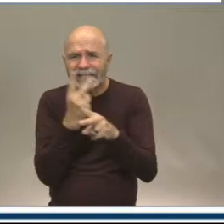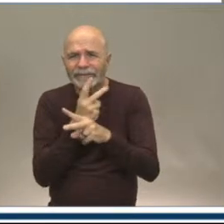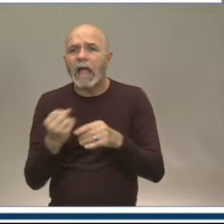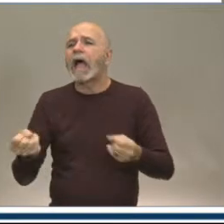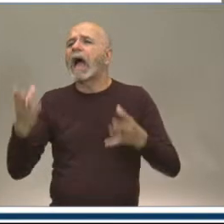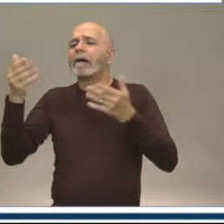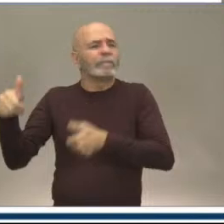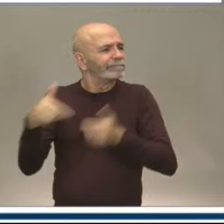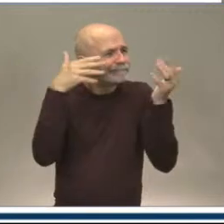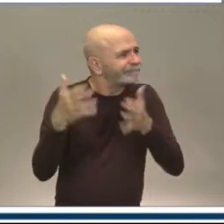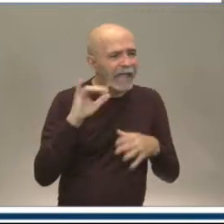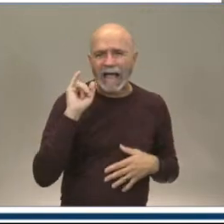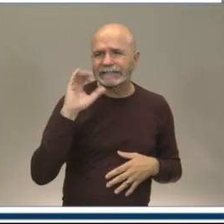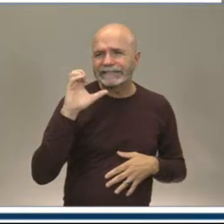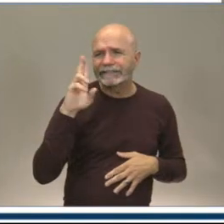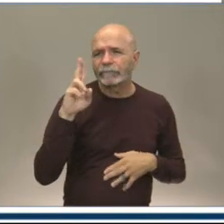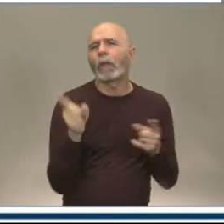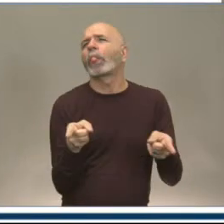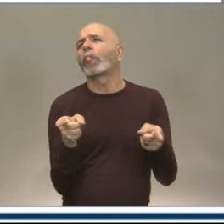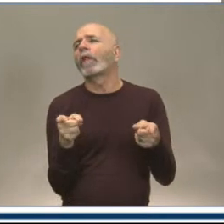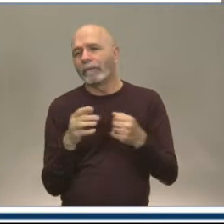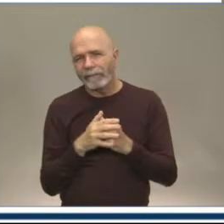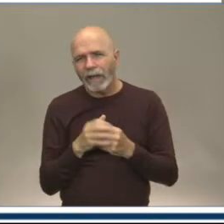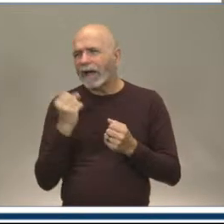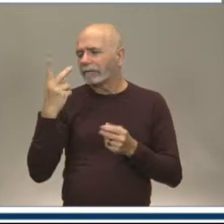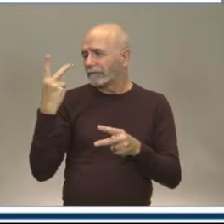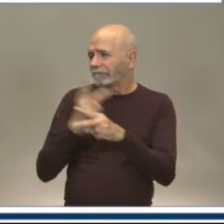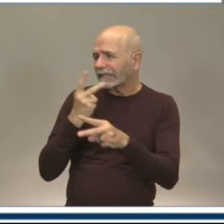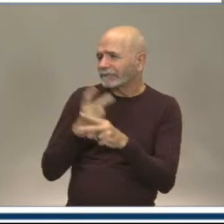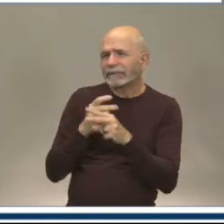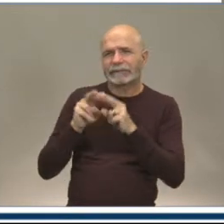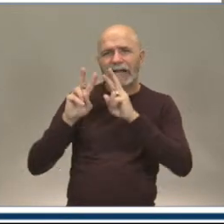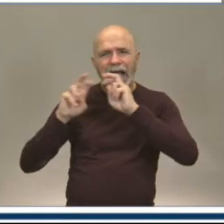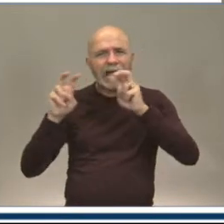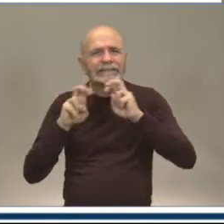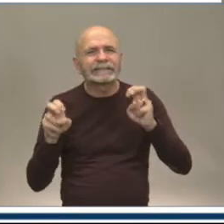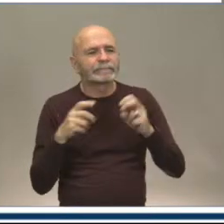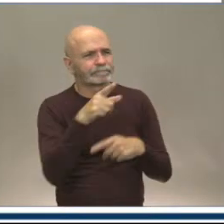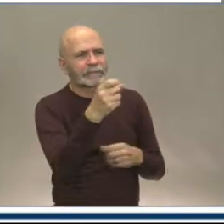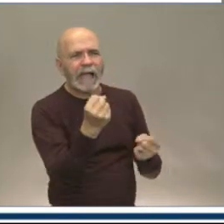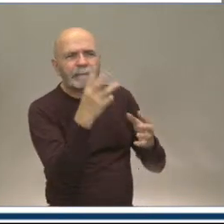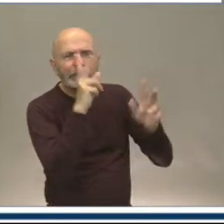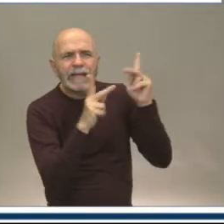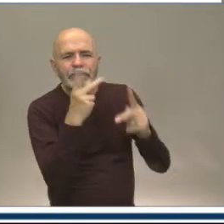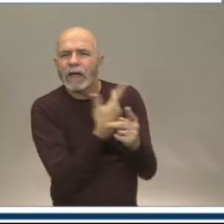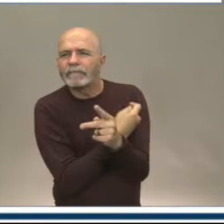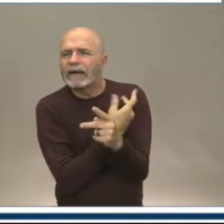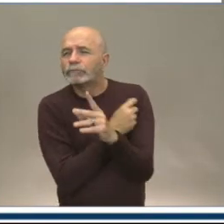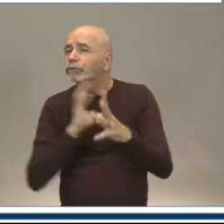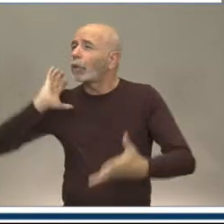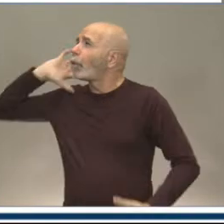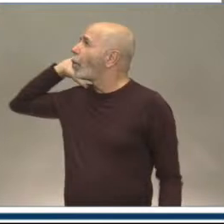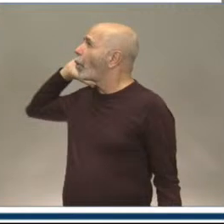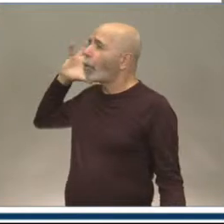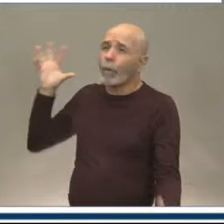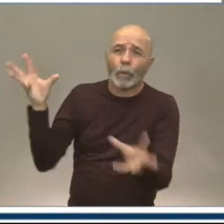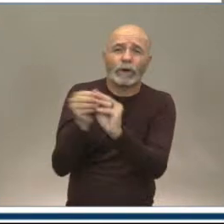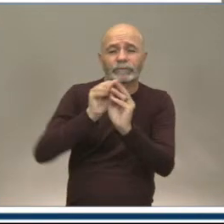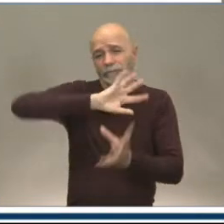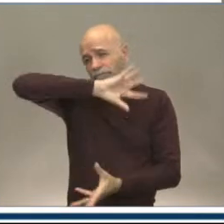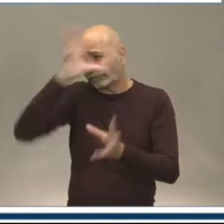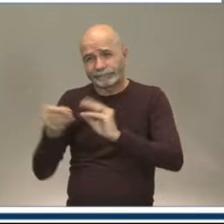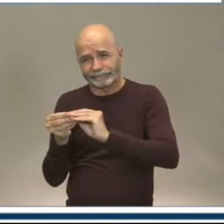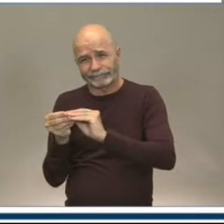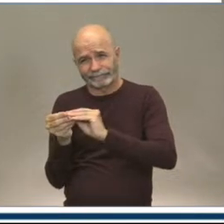with COVID. We look, looking at our vaccination rates, but a lot of it is not just numbers. It's